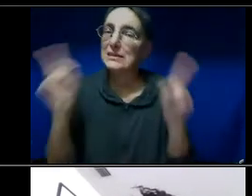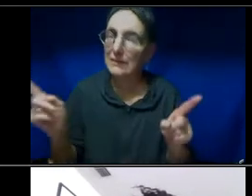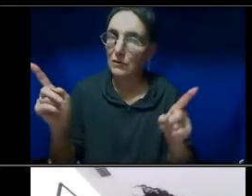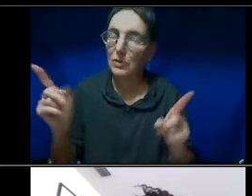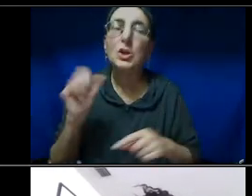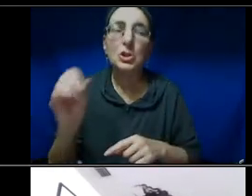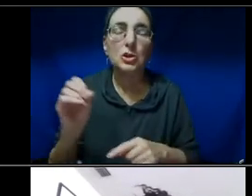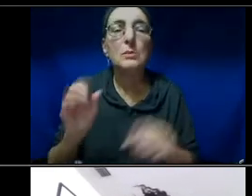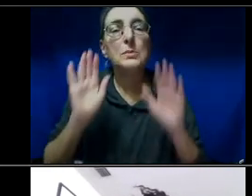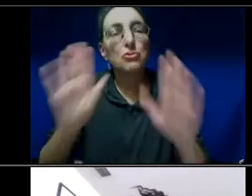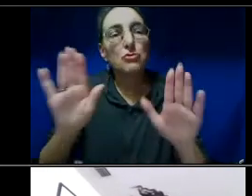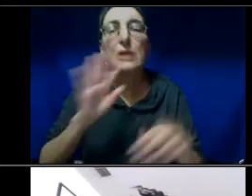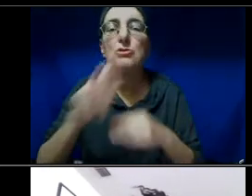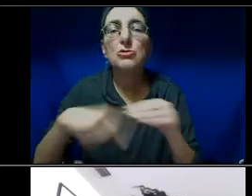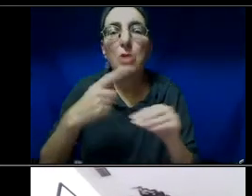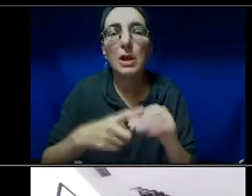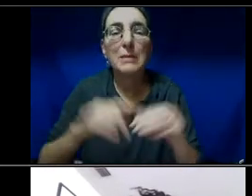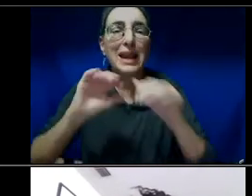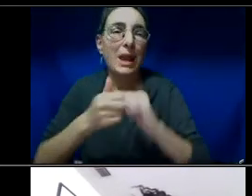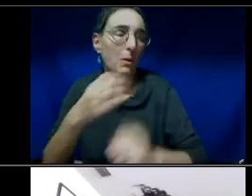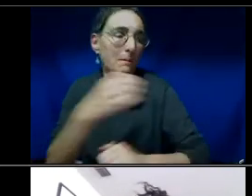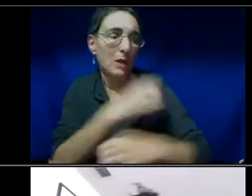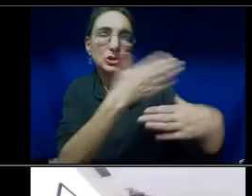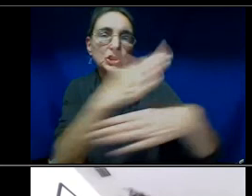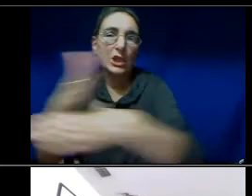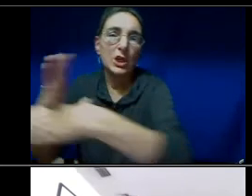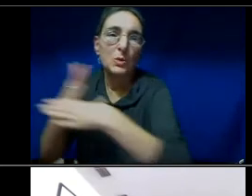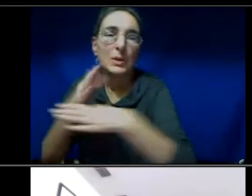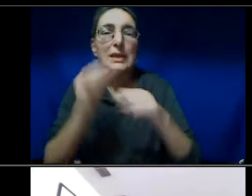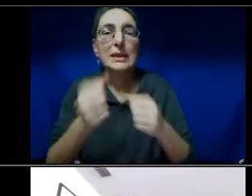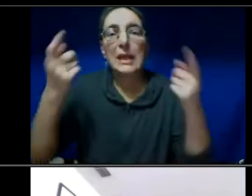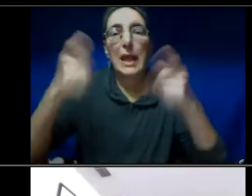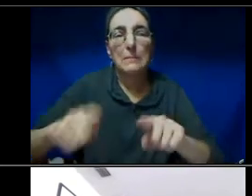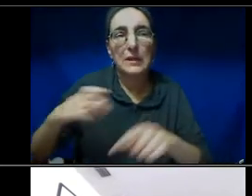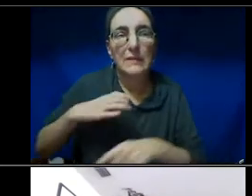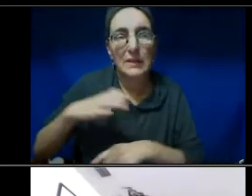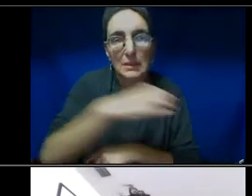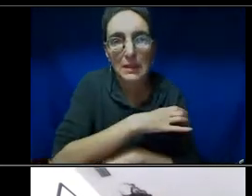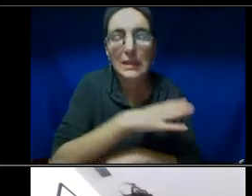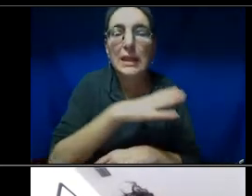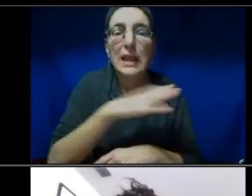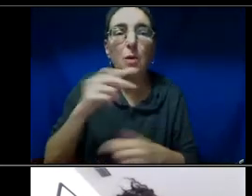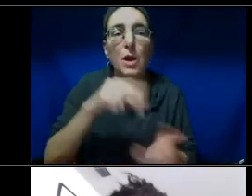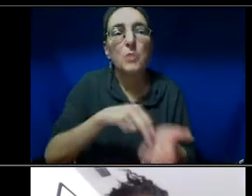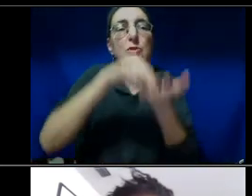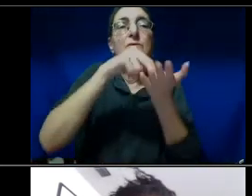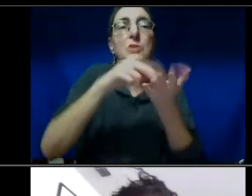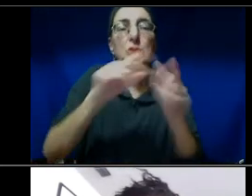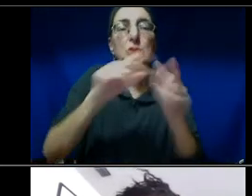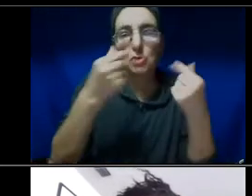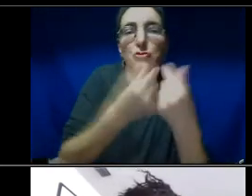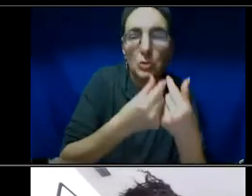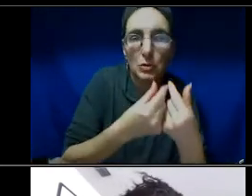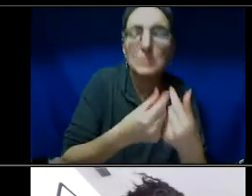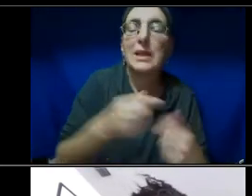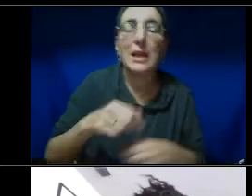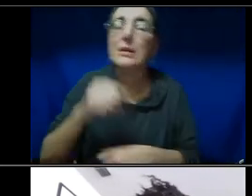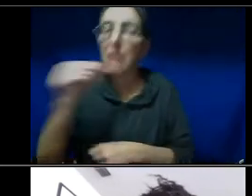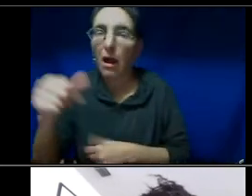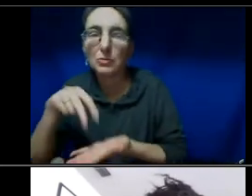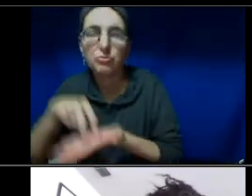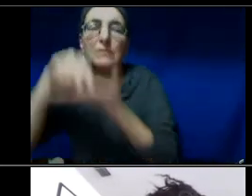can happen at these committees, how privileged groups or groups with less privilege can work together to really advance like common